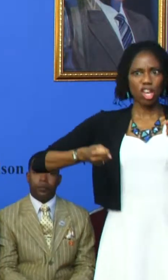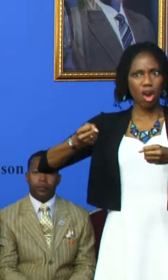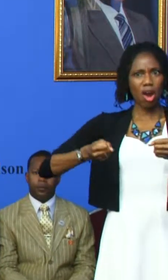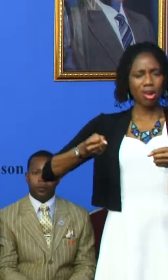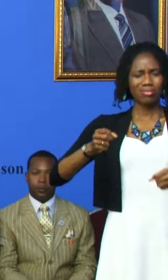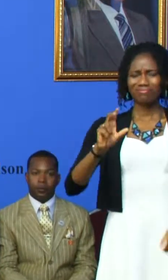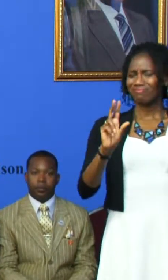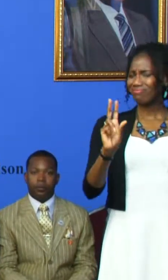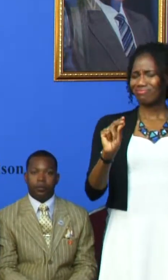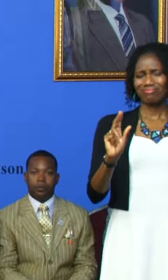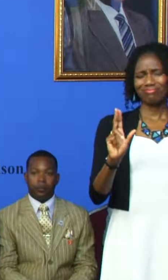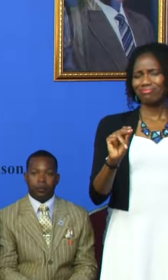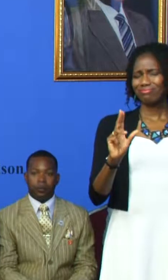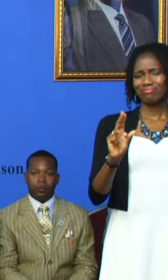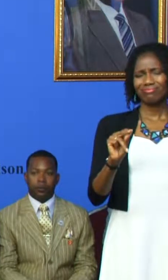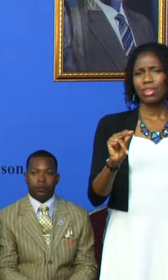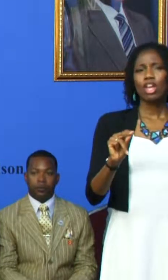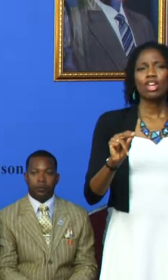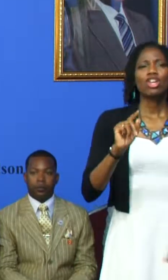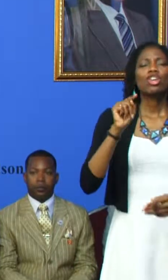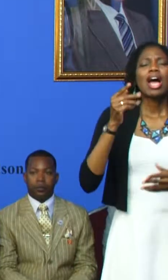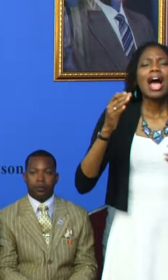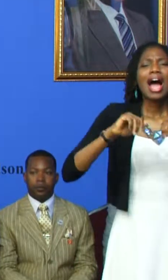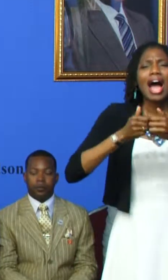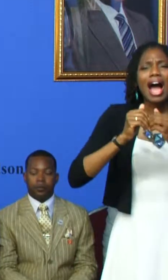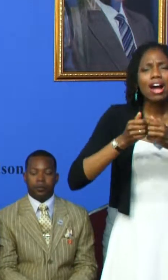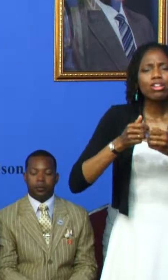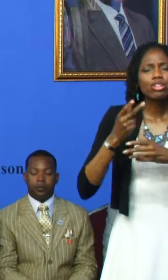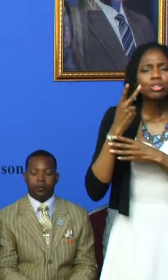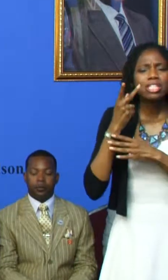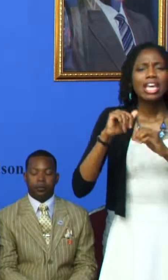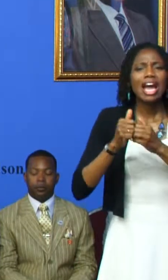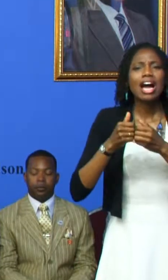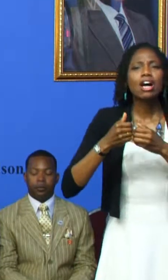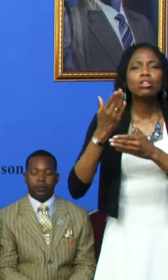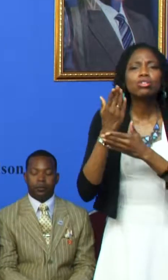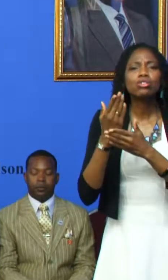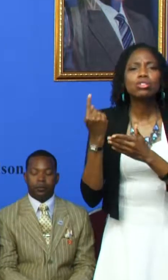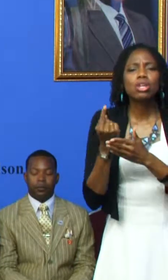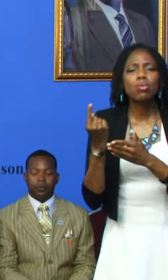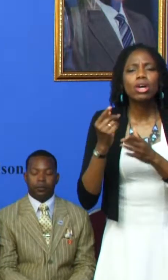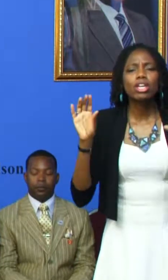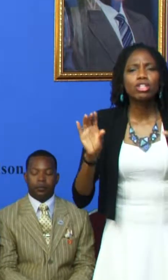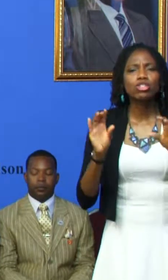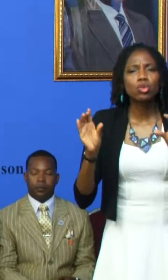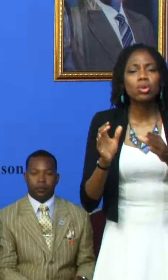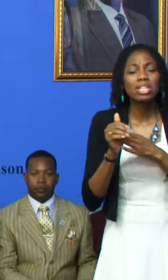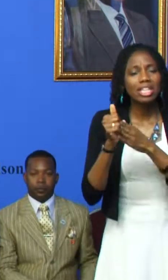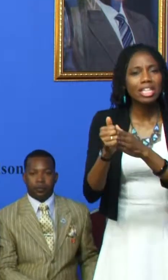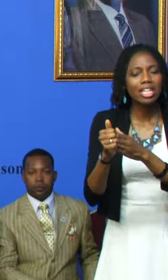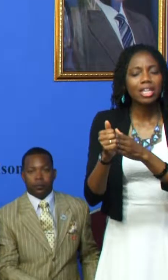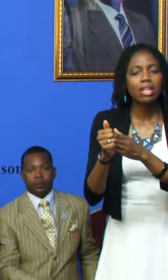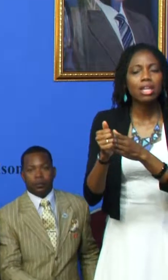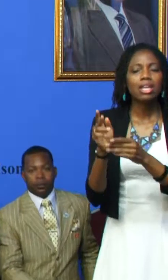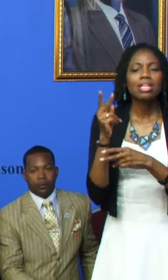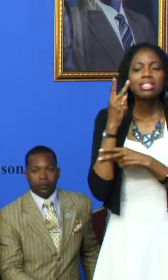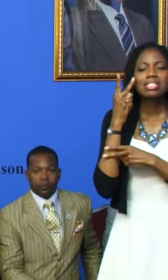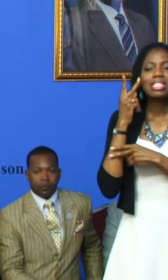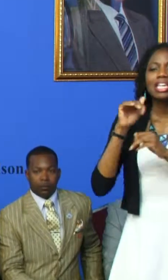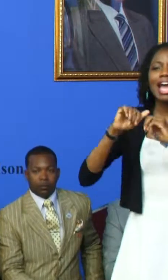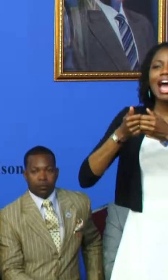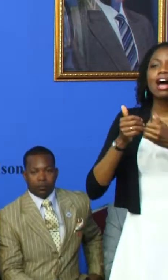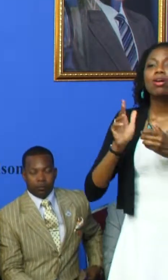rides. You judge a shepherd's leadership by the condition of the